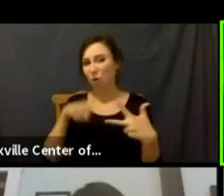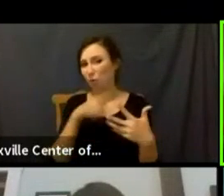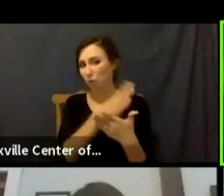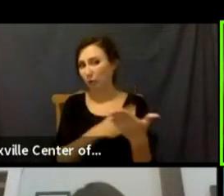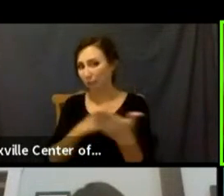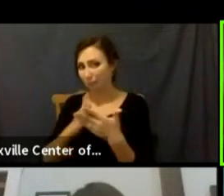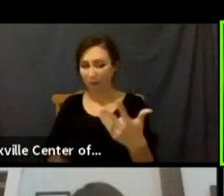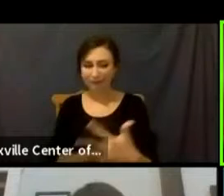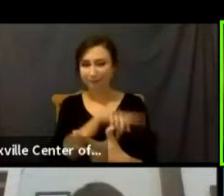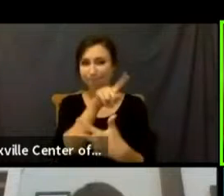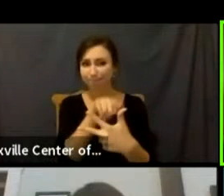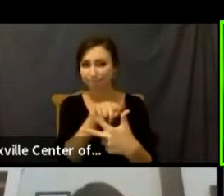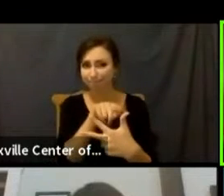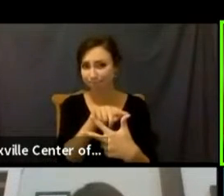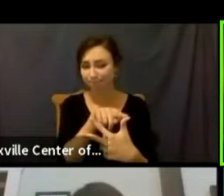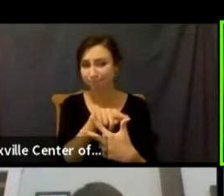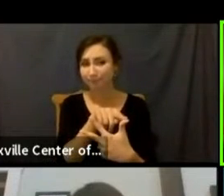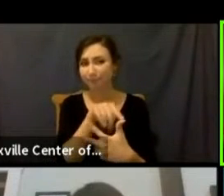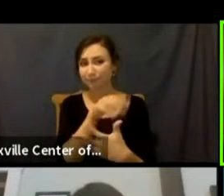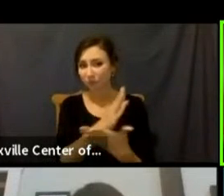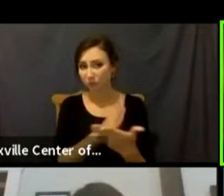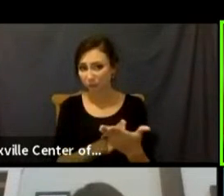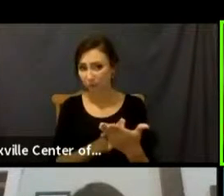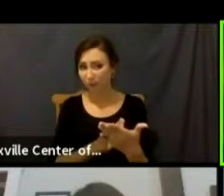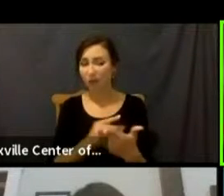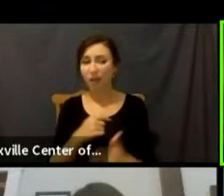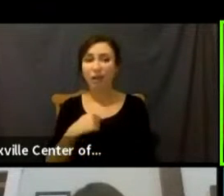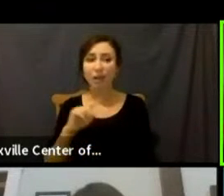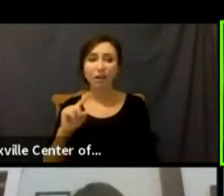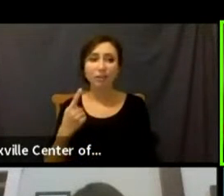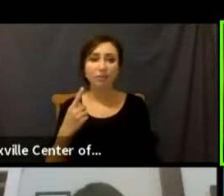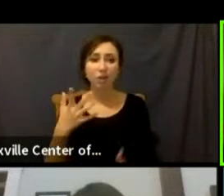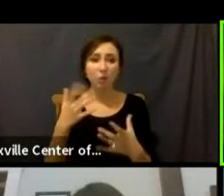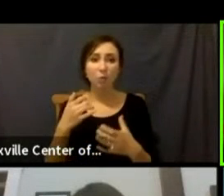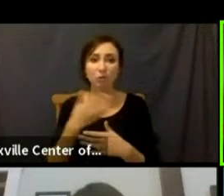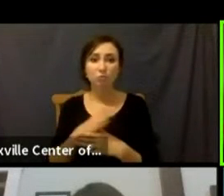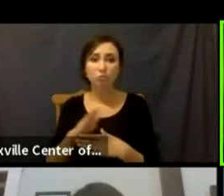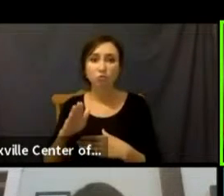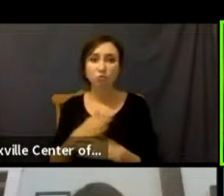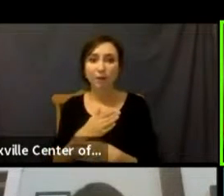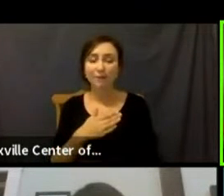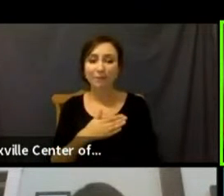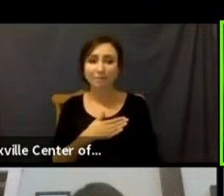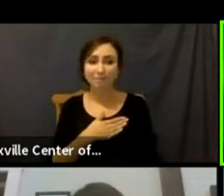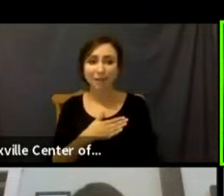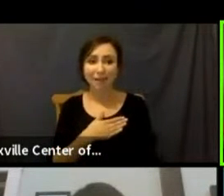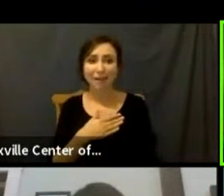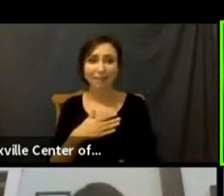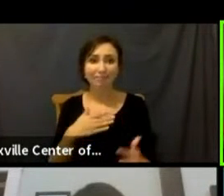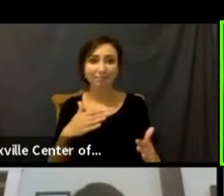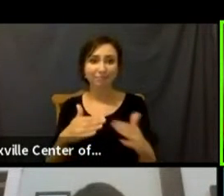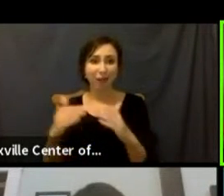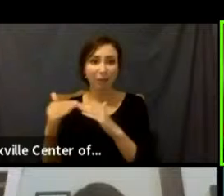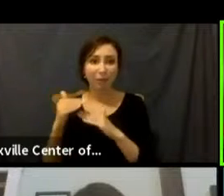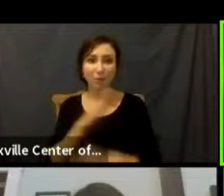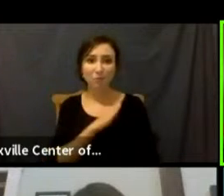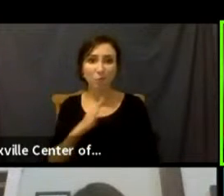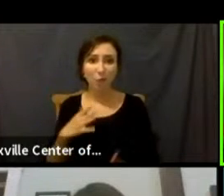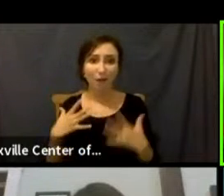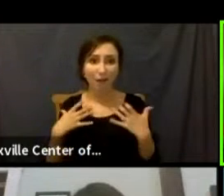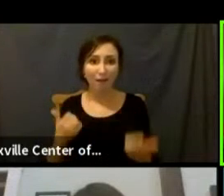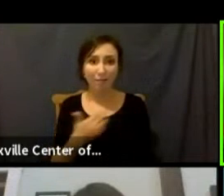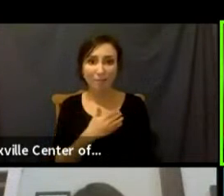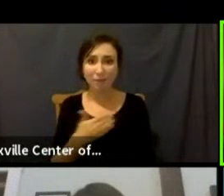part is I just want to share with my fellow Board of Health members, to take